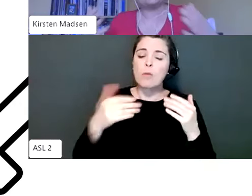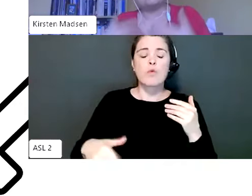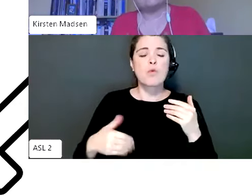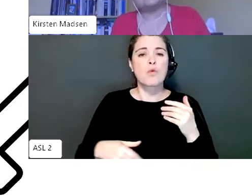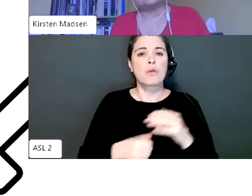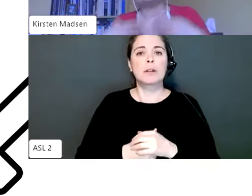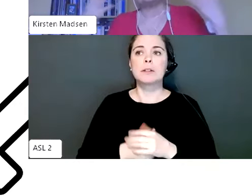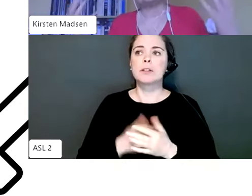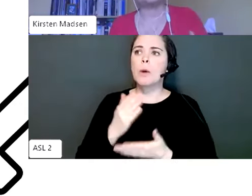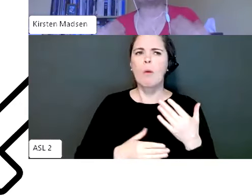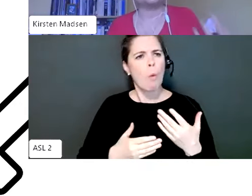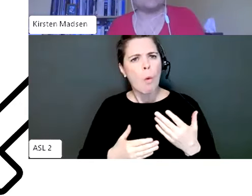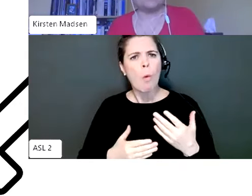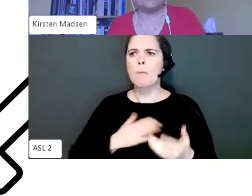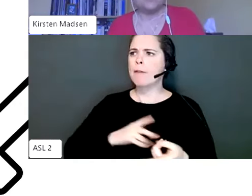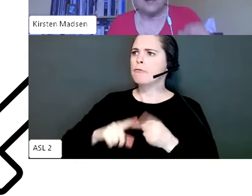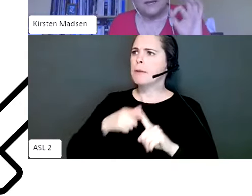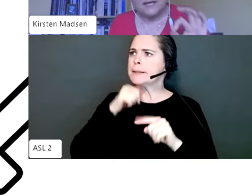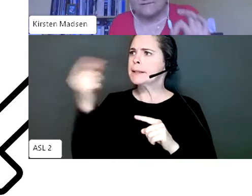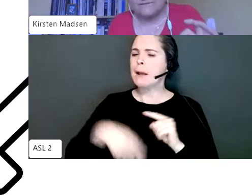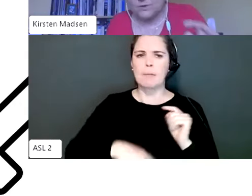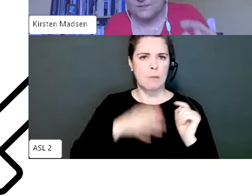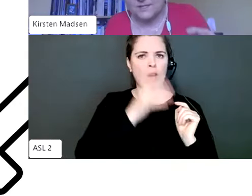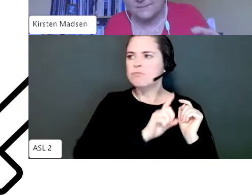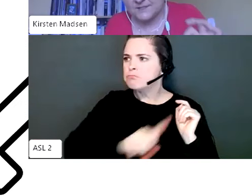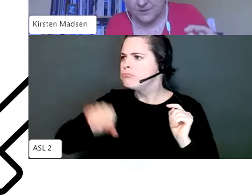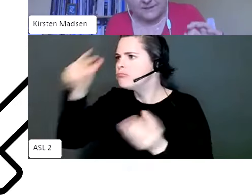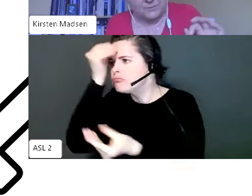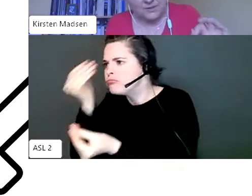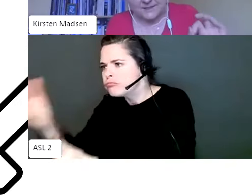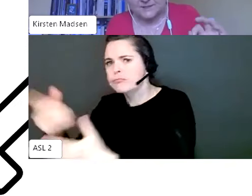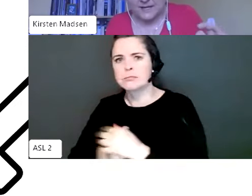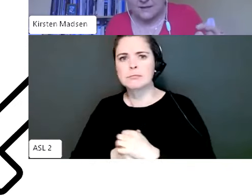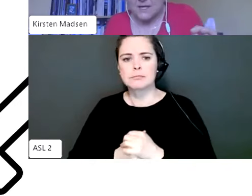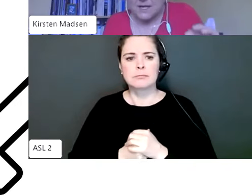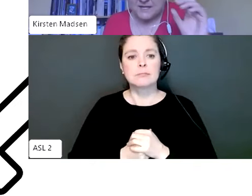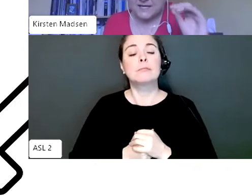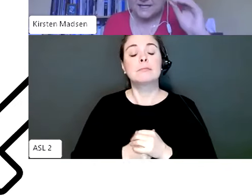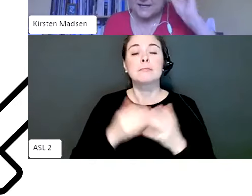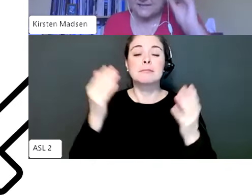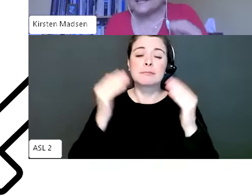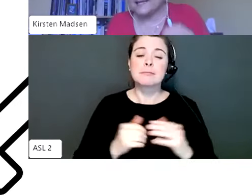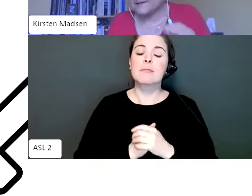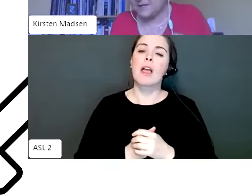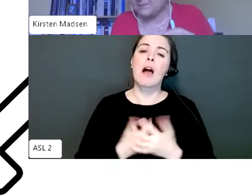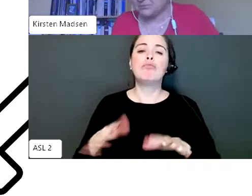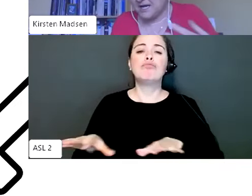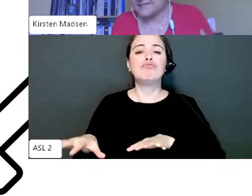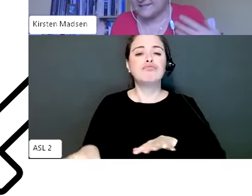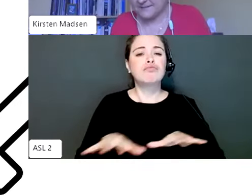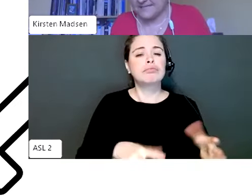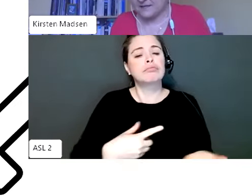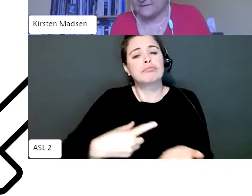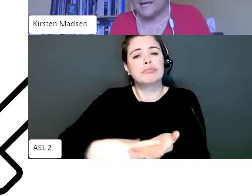And also talk it up. The informal time is really important as well, because this allows people to